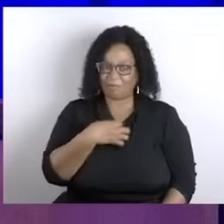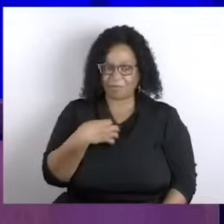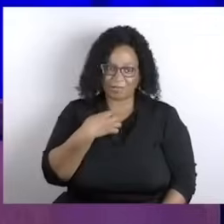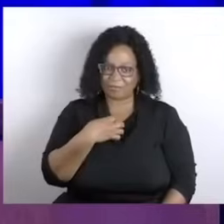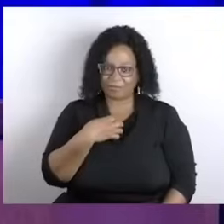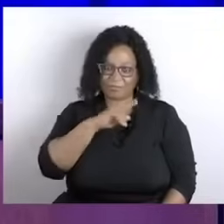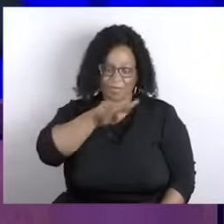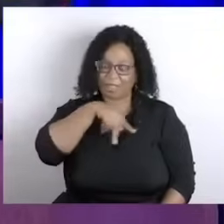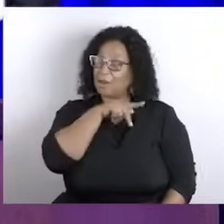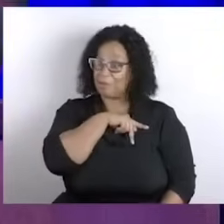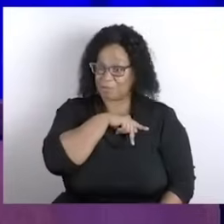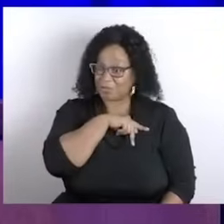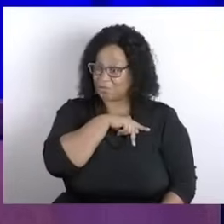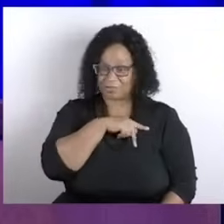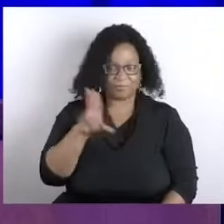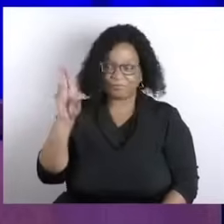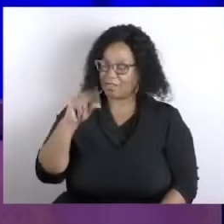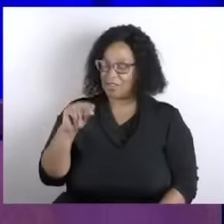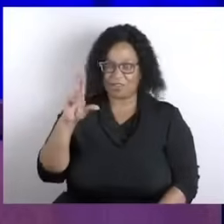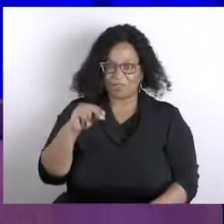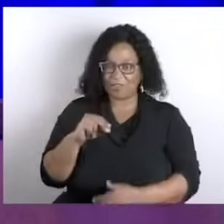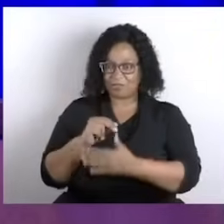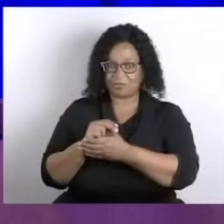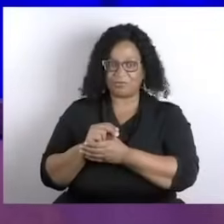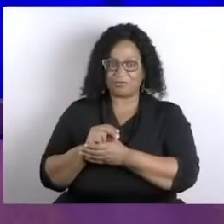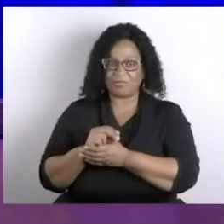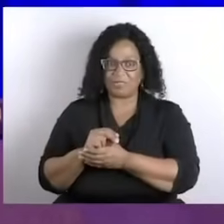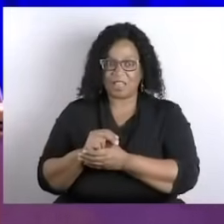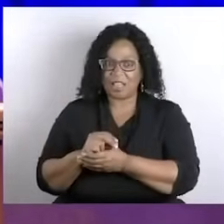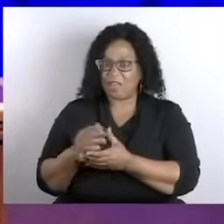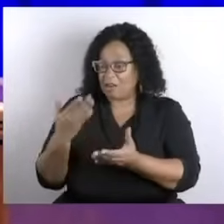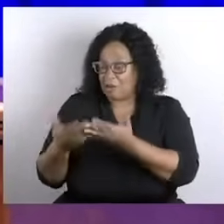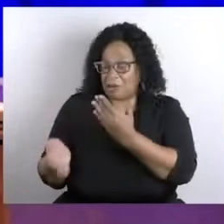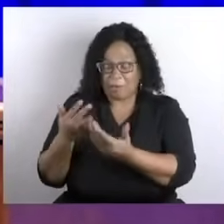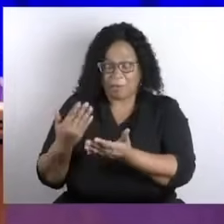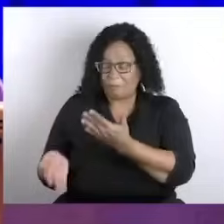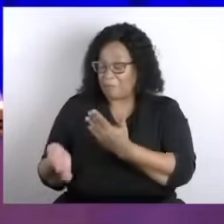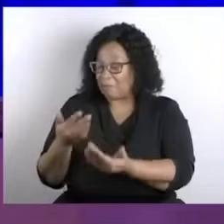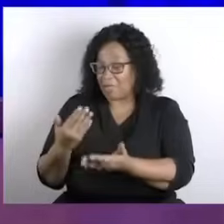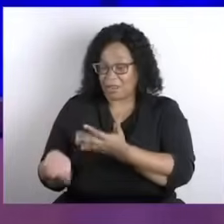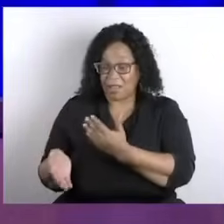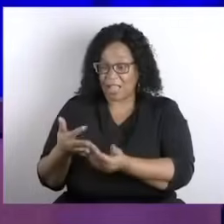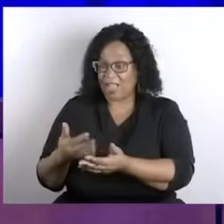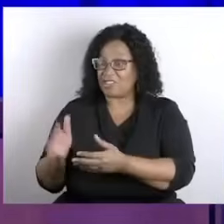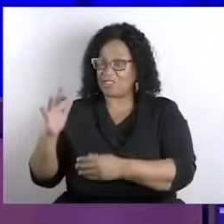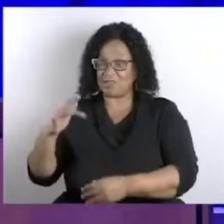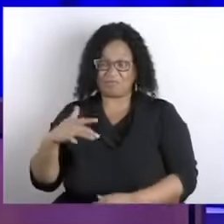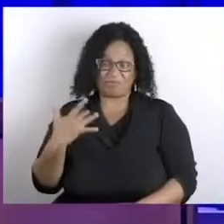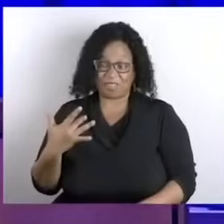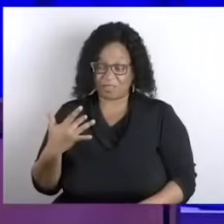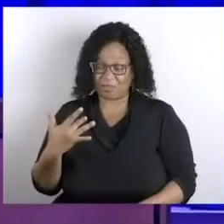while you're going through this extended exile. Even if you're exhausted, get yourself up and do